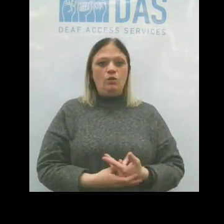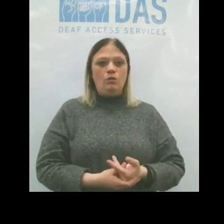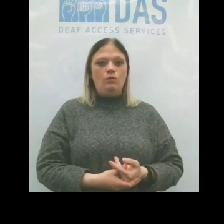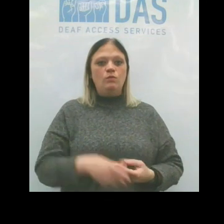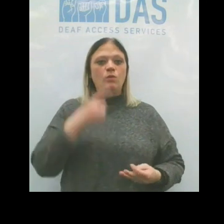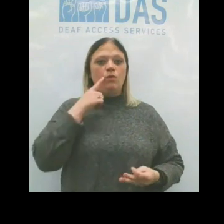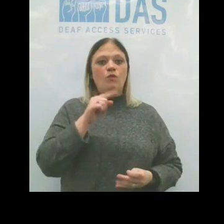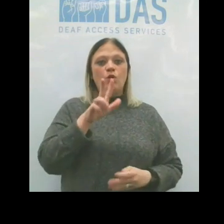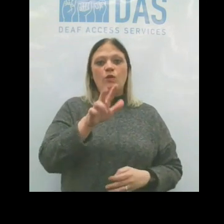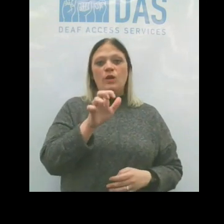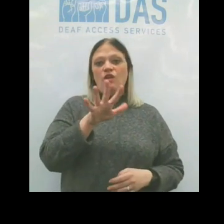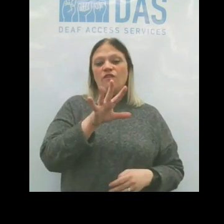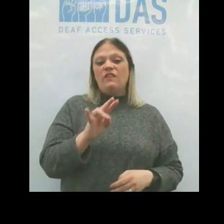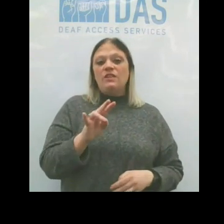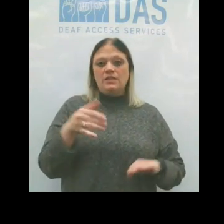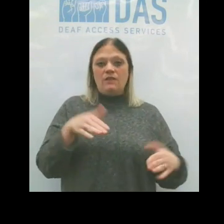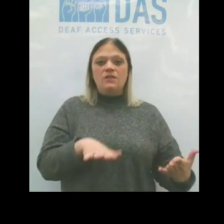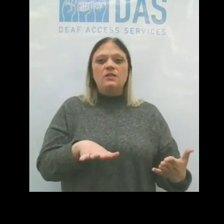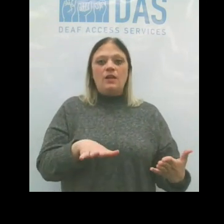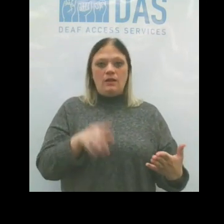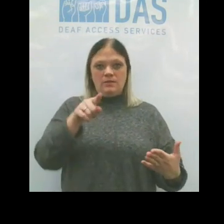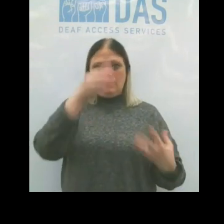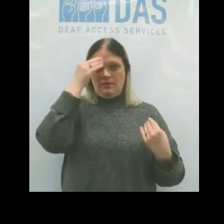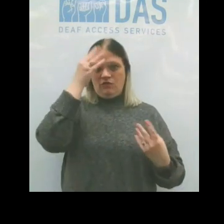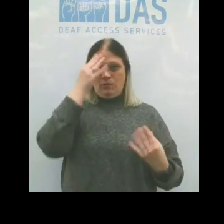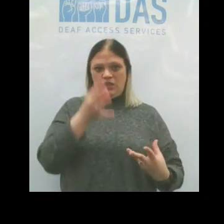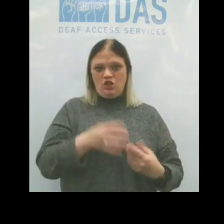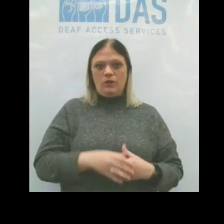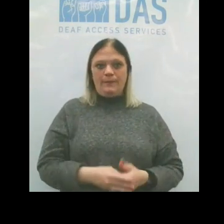357. Once again, you see that